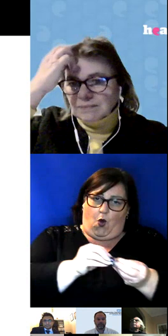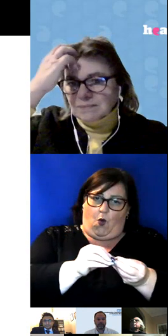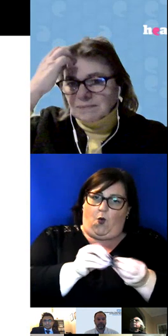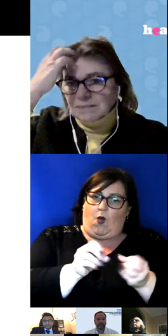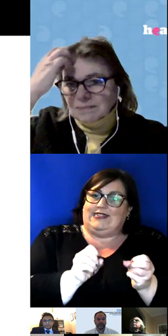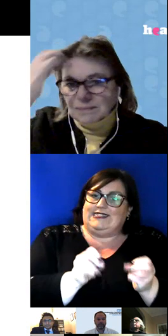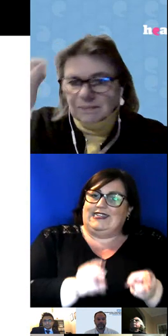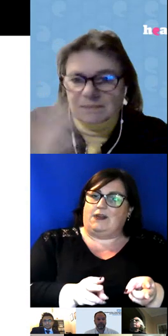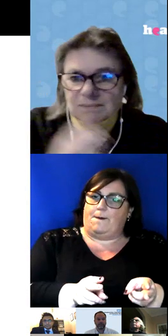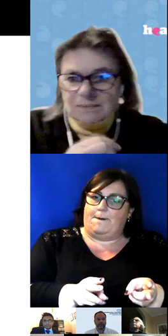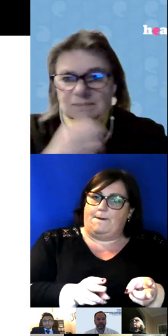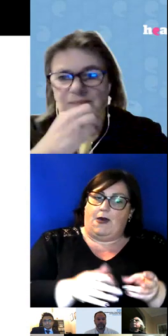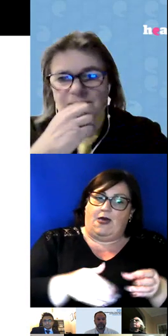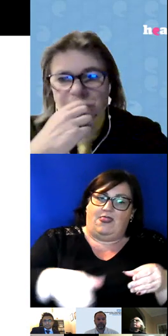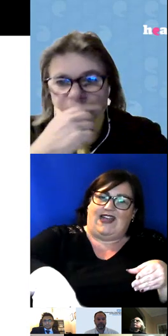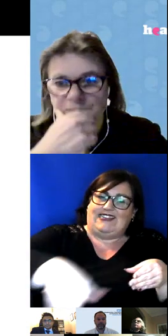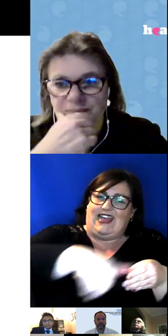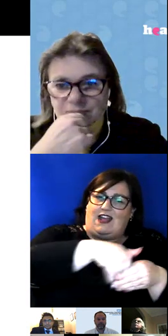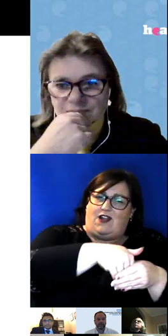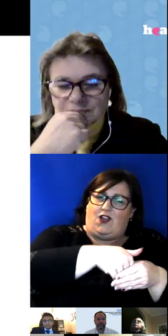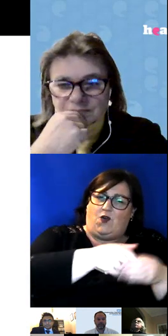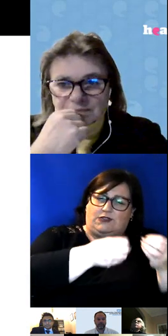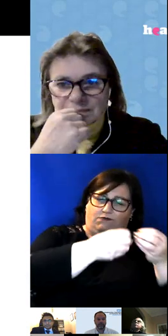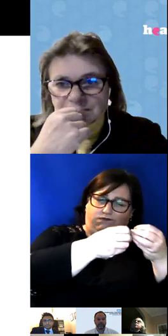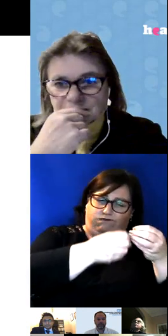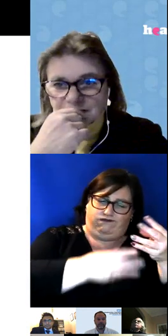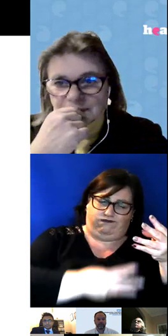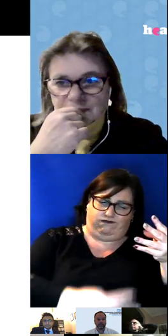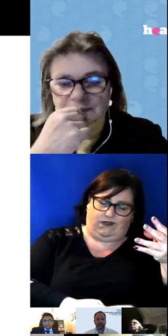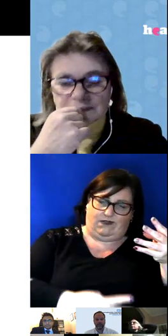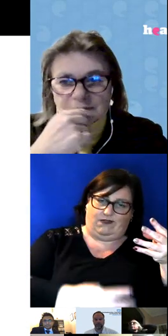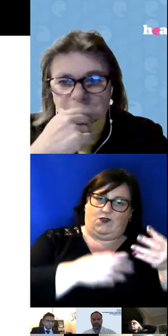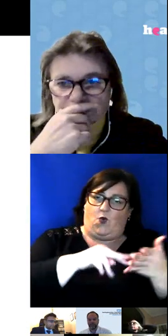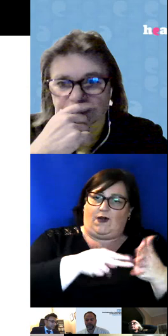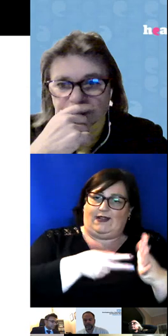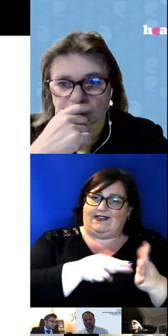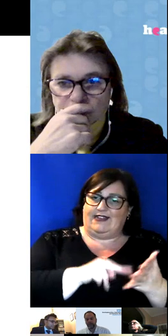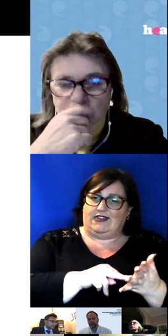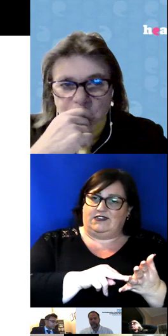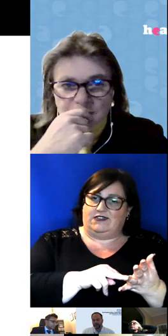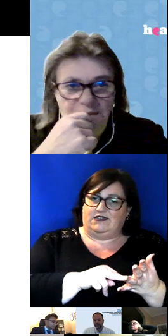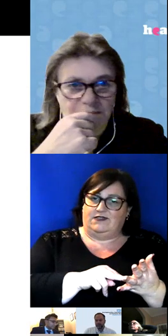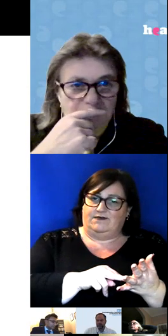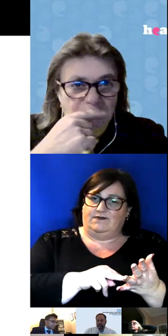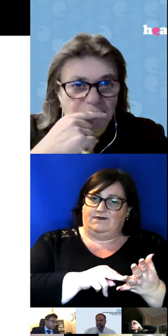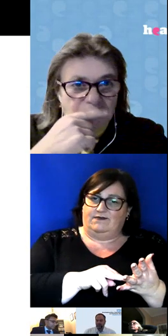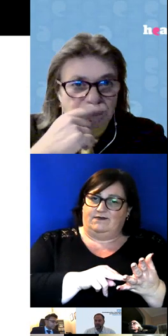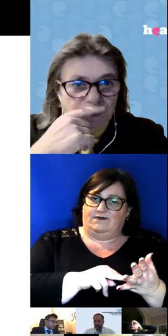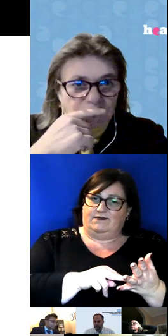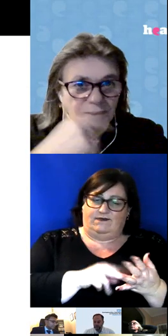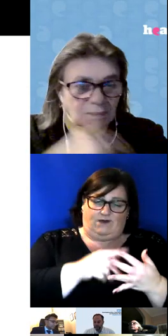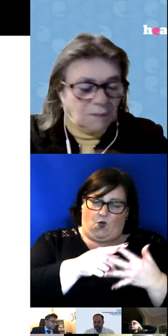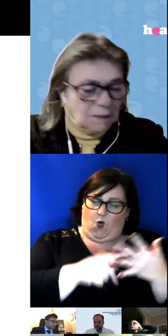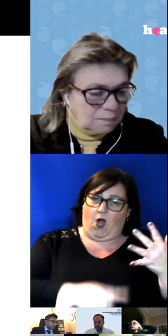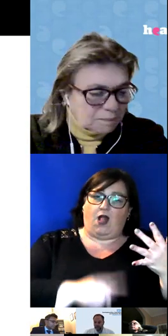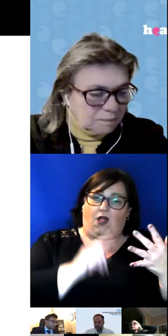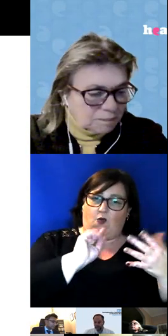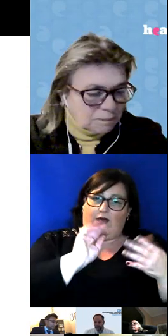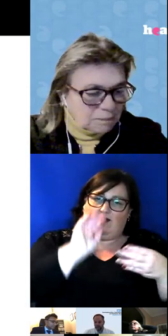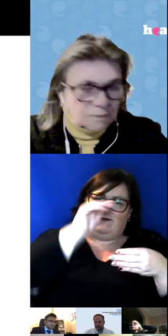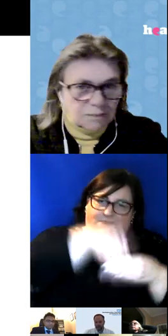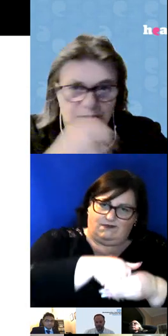of different organisations that will be playing a part in the health and care and support and ambitions that